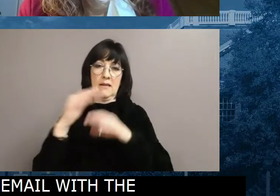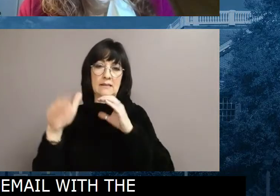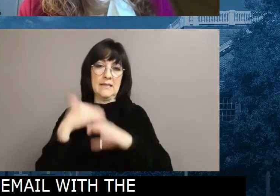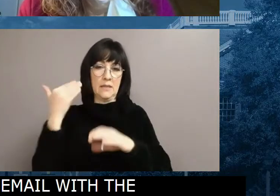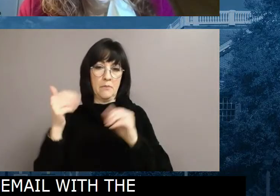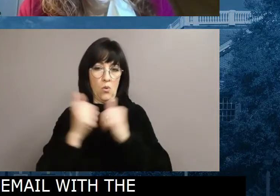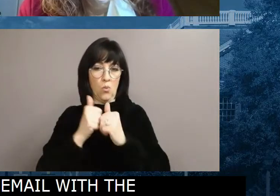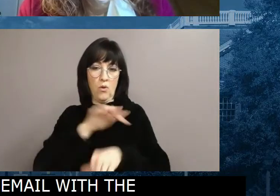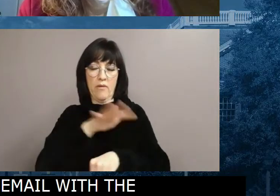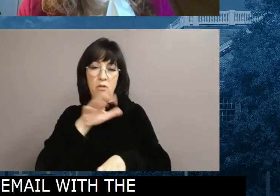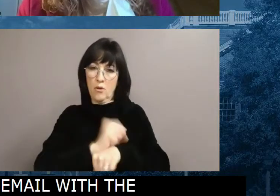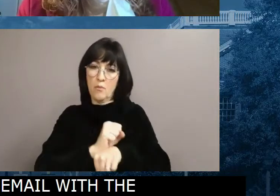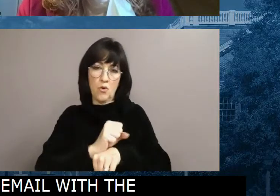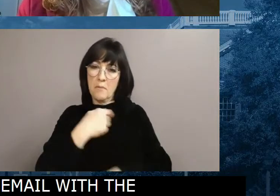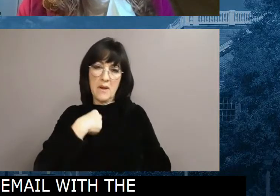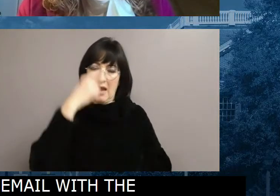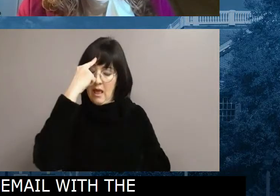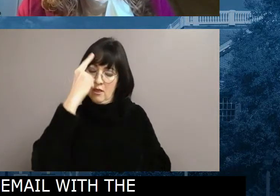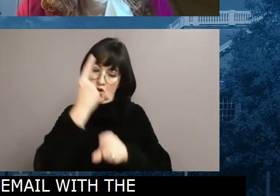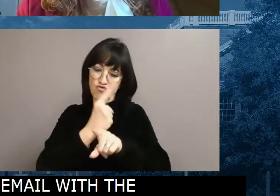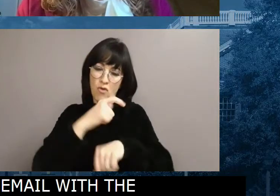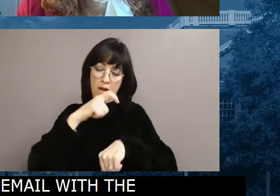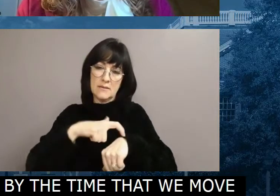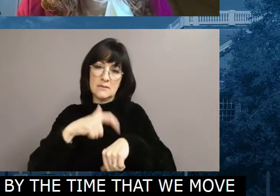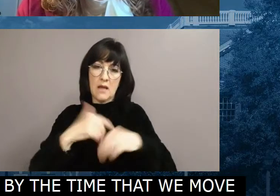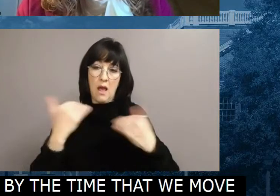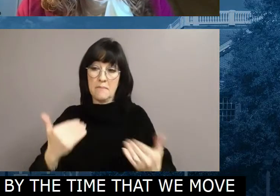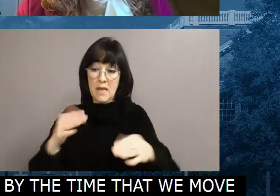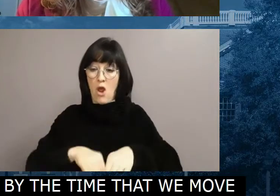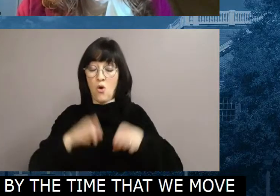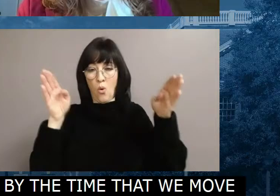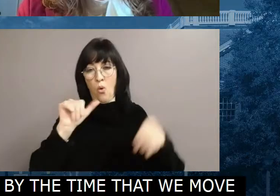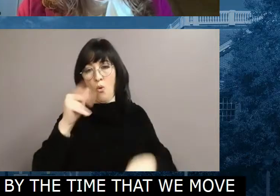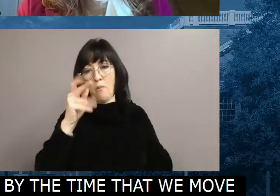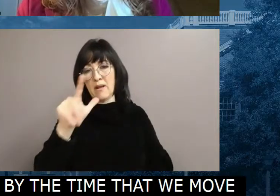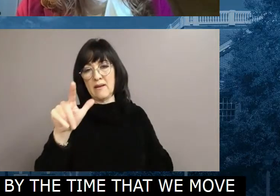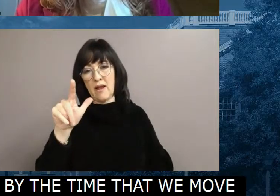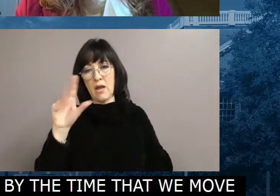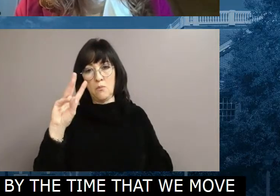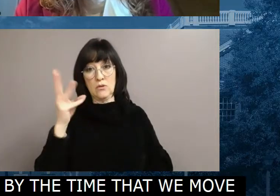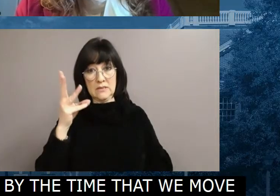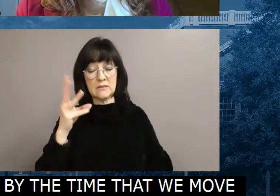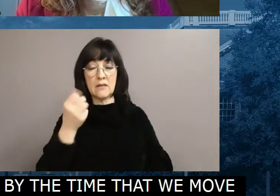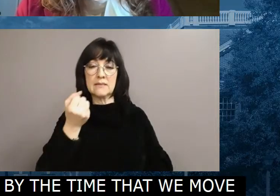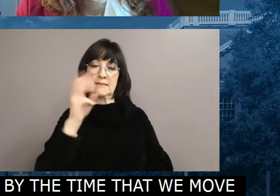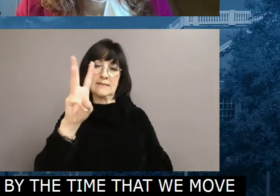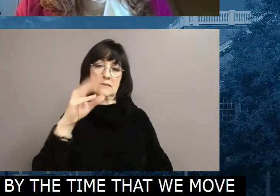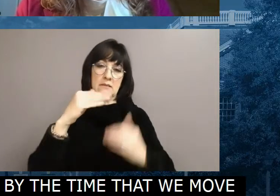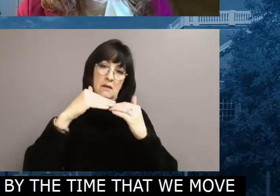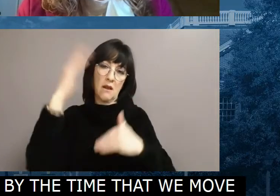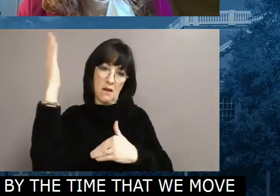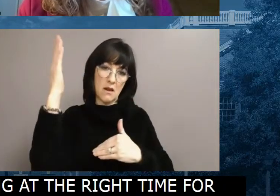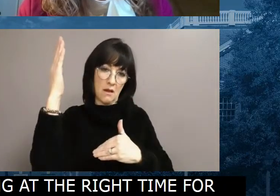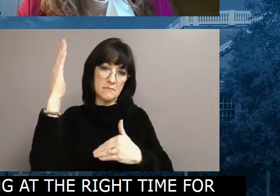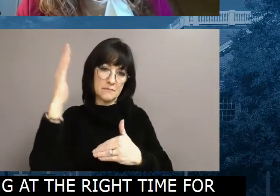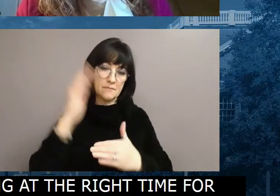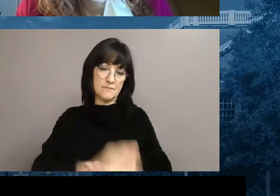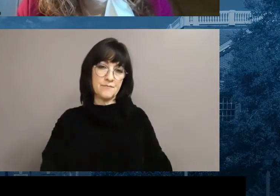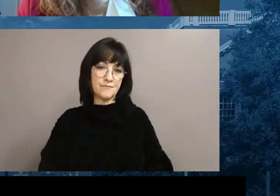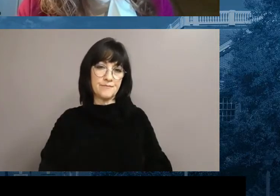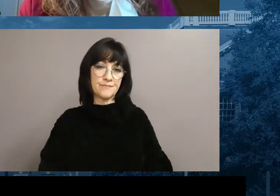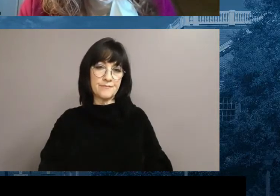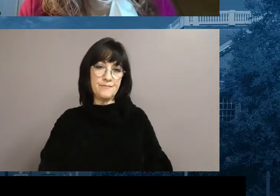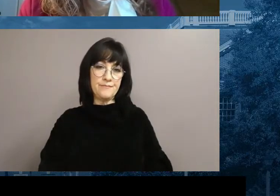at the right time for us. And we always had the question from the beginning, Brandon, when do you open